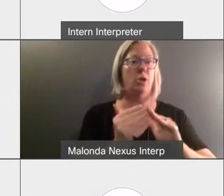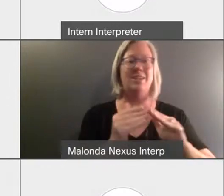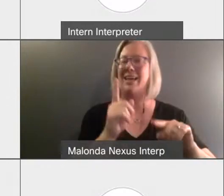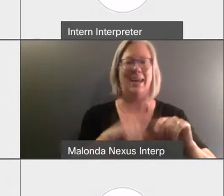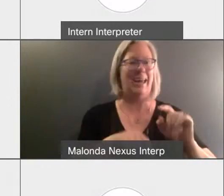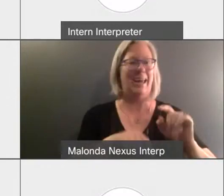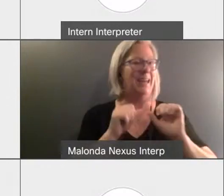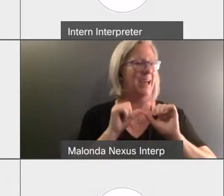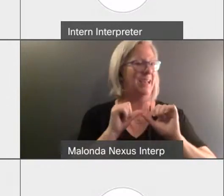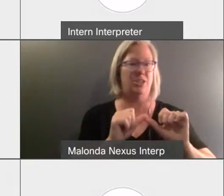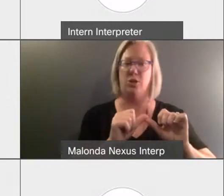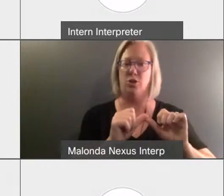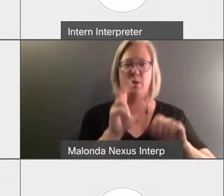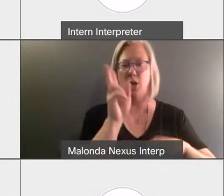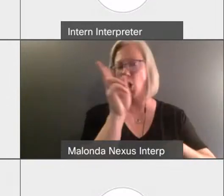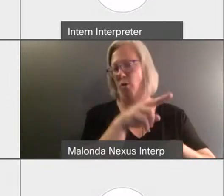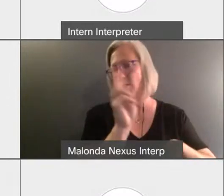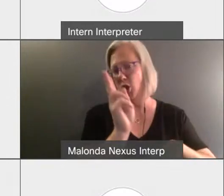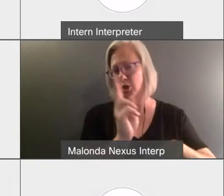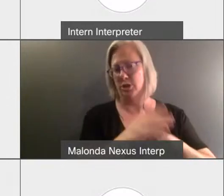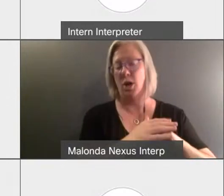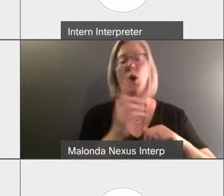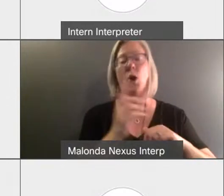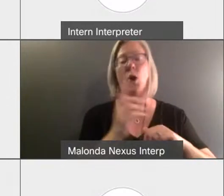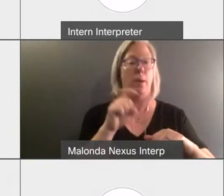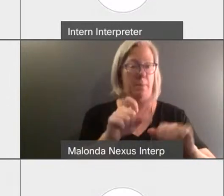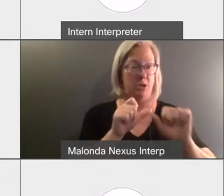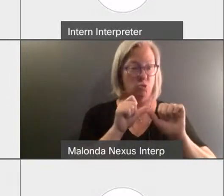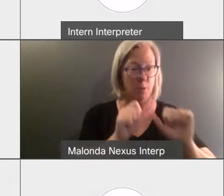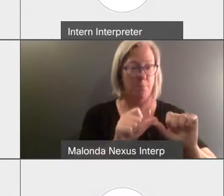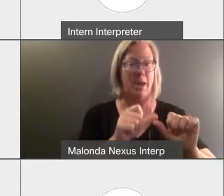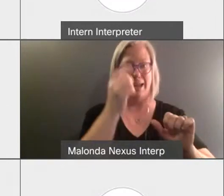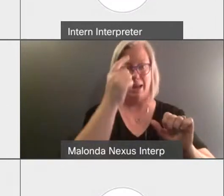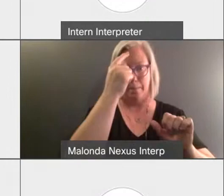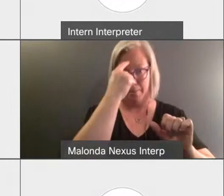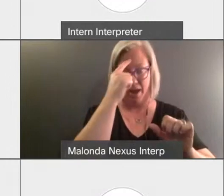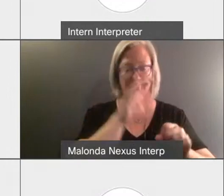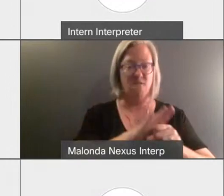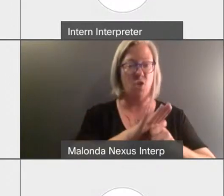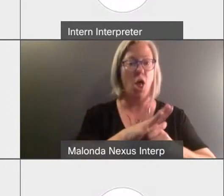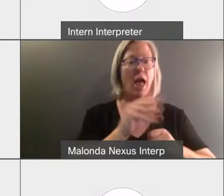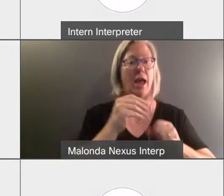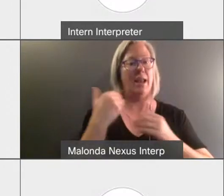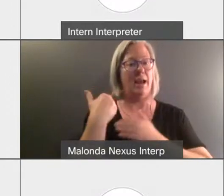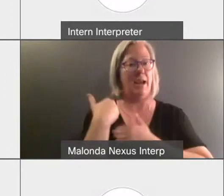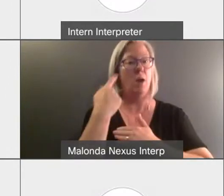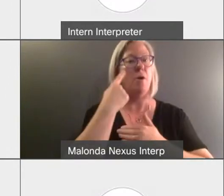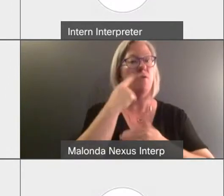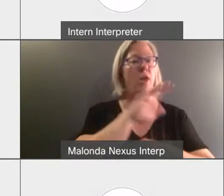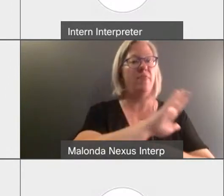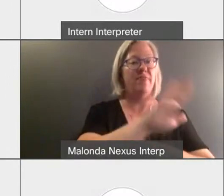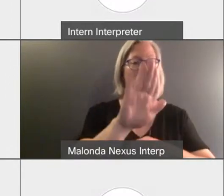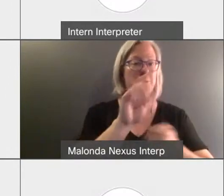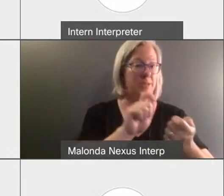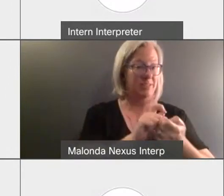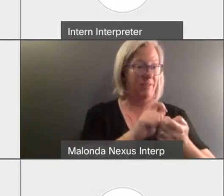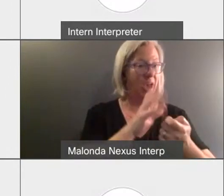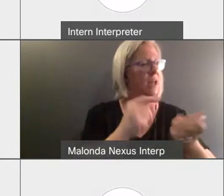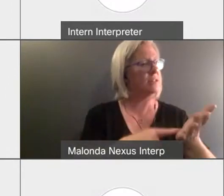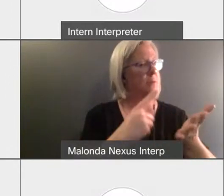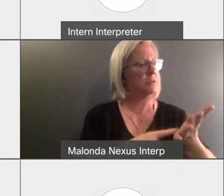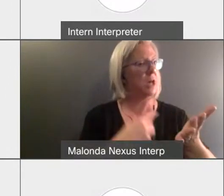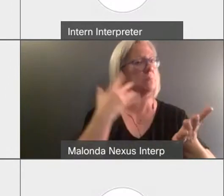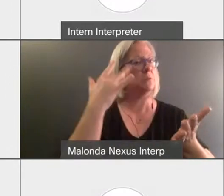continue to be overlooked. We must remain mindful and accountable for their specific and sometimes